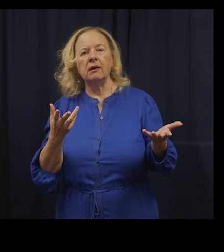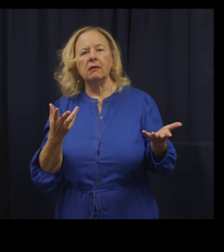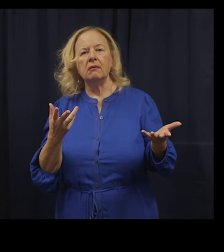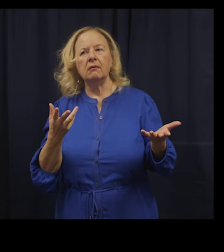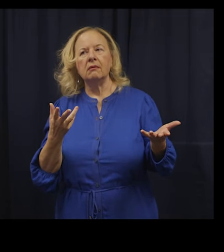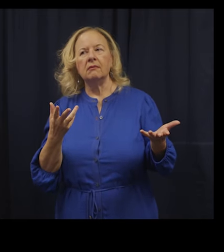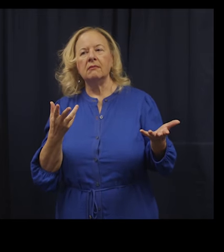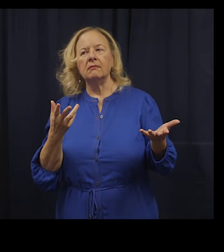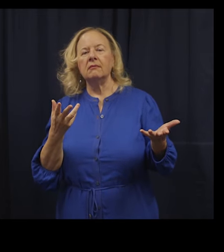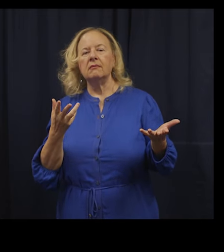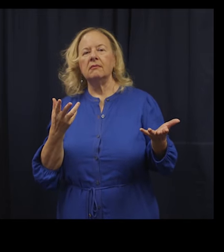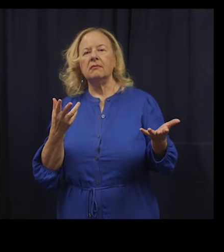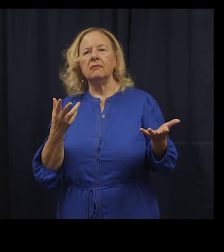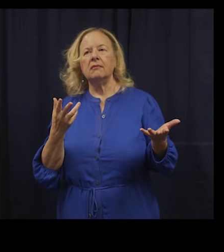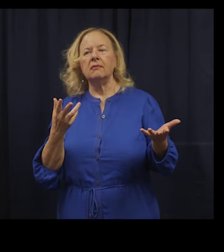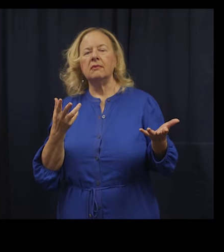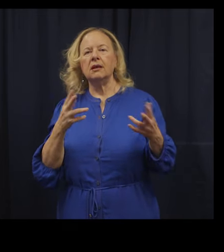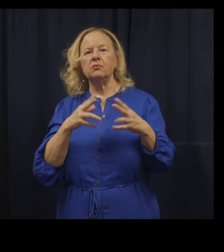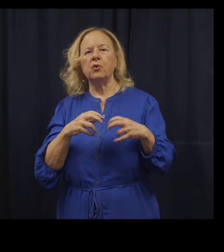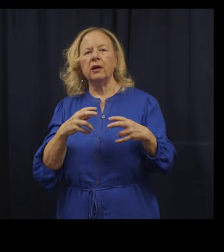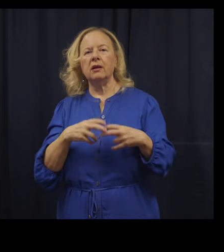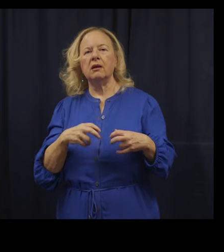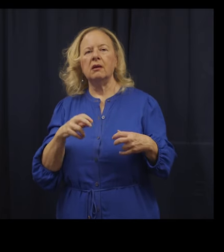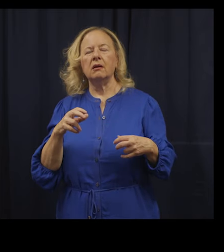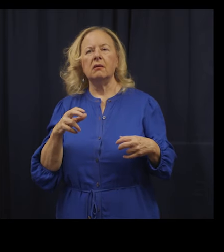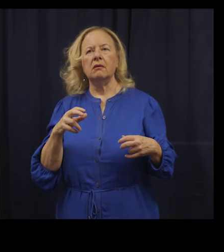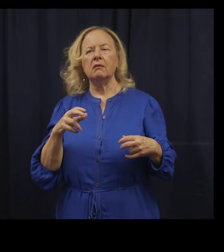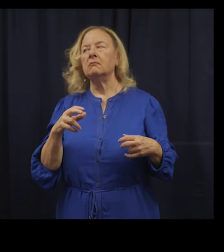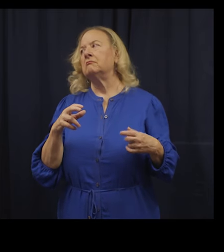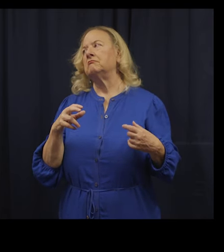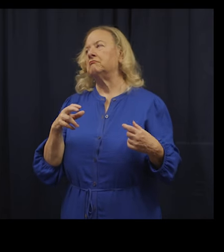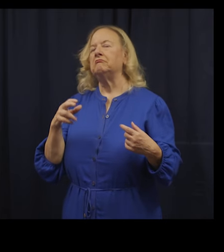Okay, let me give you a hint. Let's break it down. What does Canaan mean?